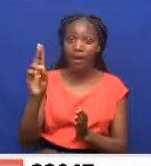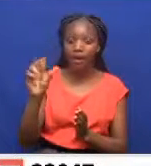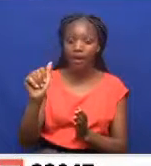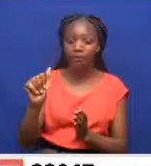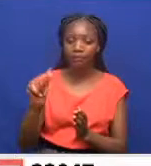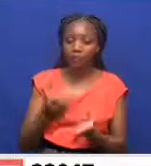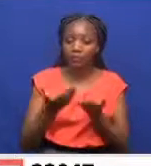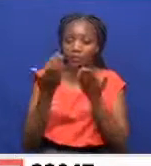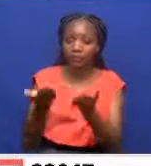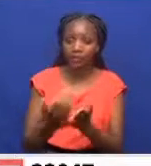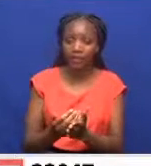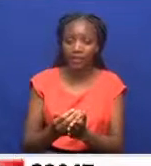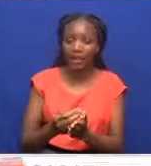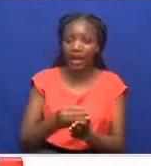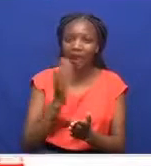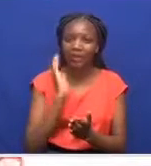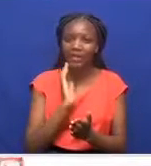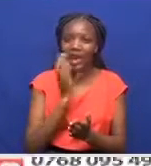was green in color.